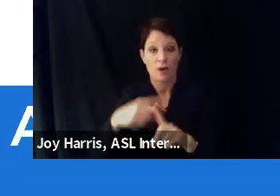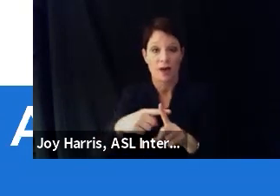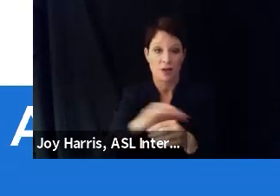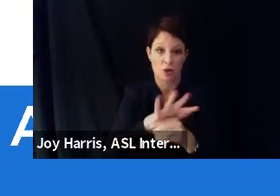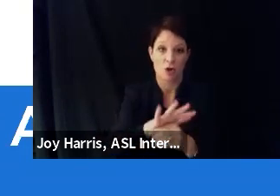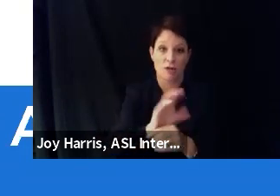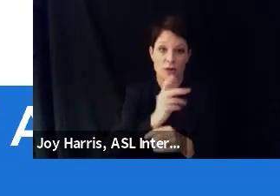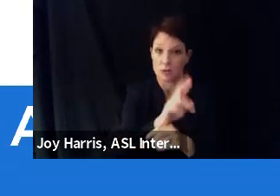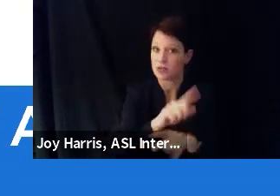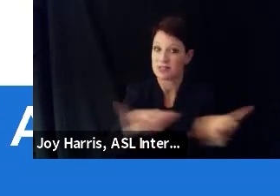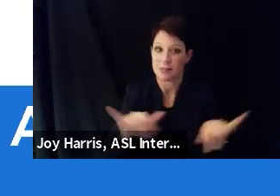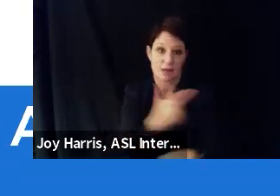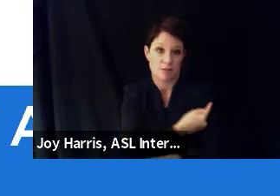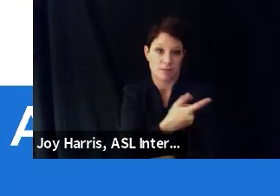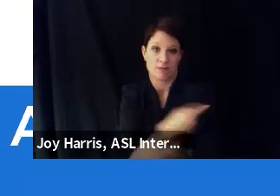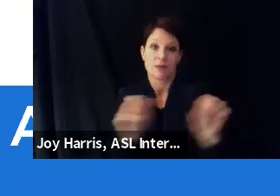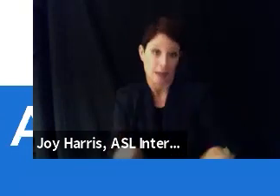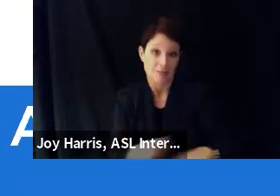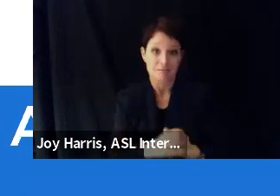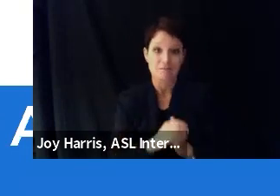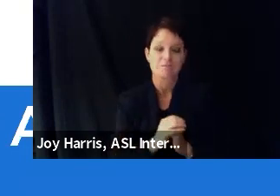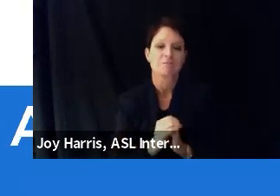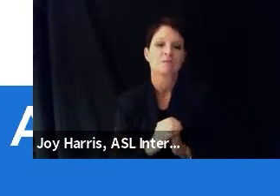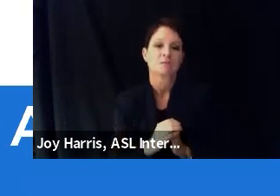COVID booster at the same time.